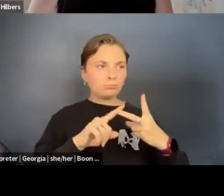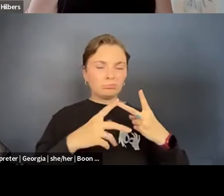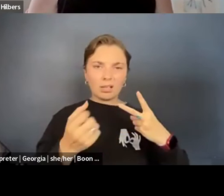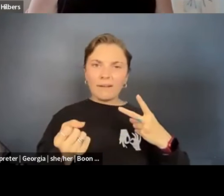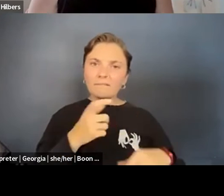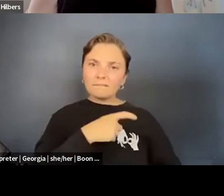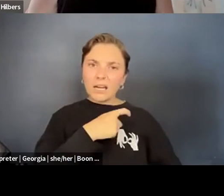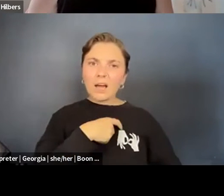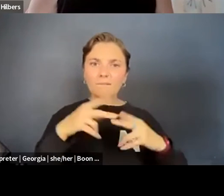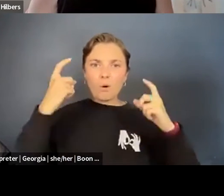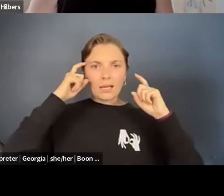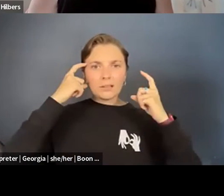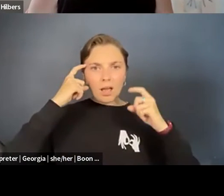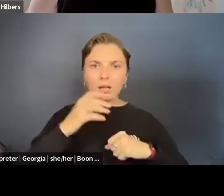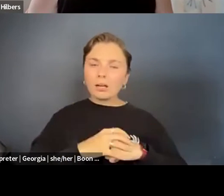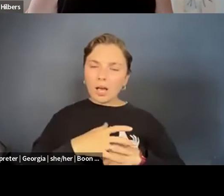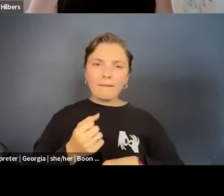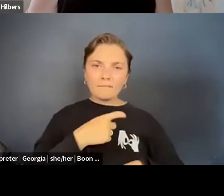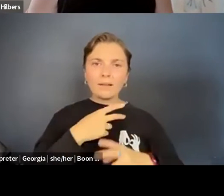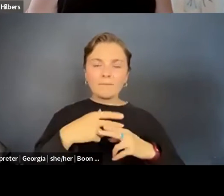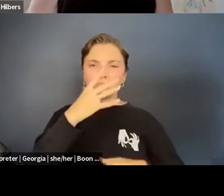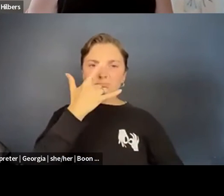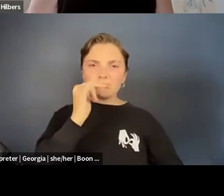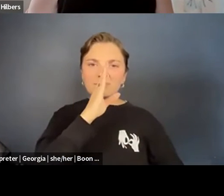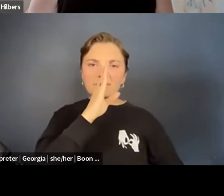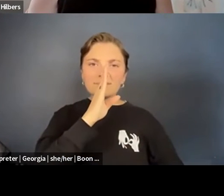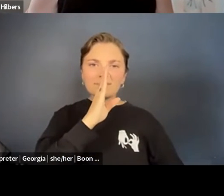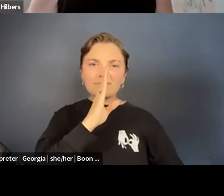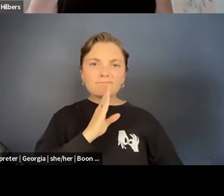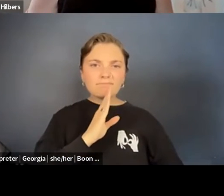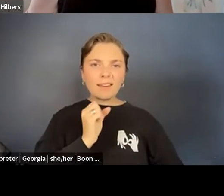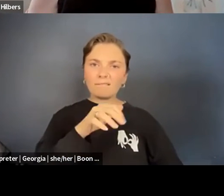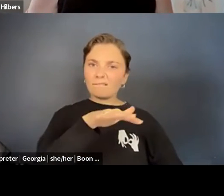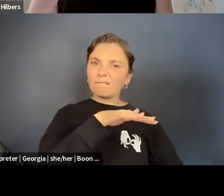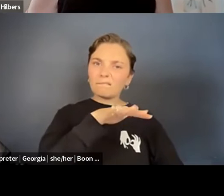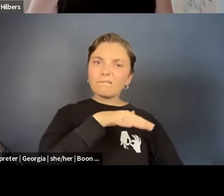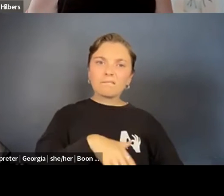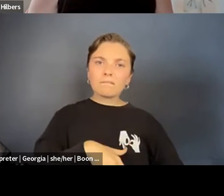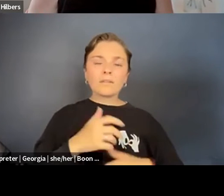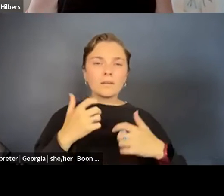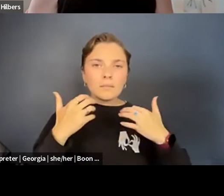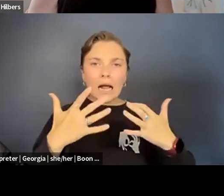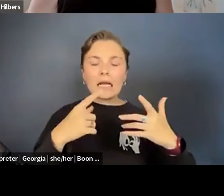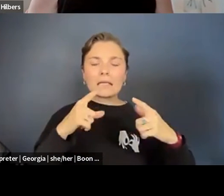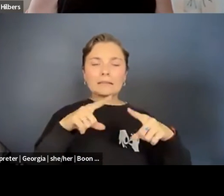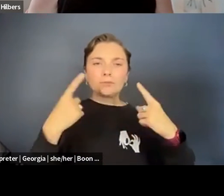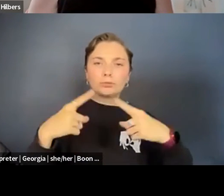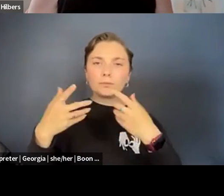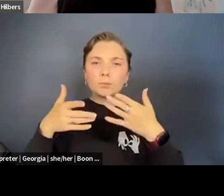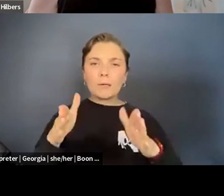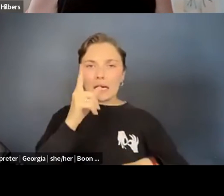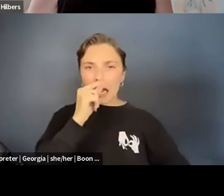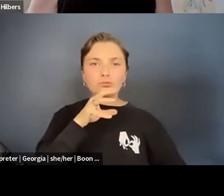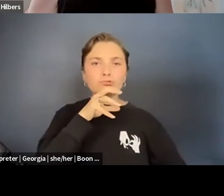for anxiety, there is space for sadness, there is space for the many colours of grief